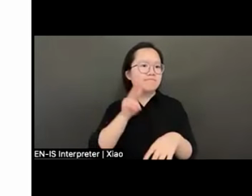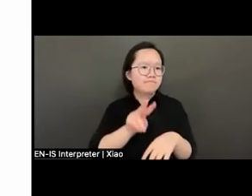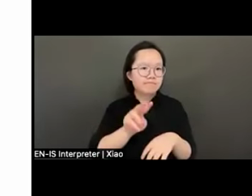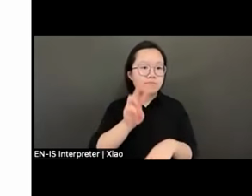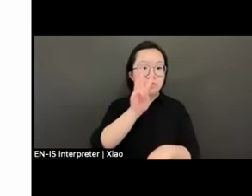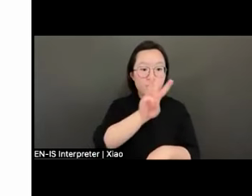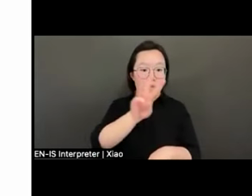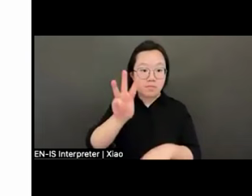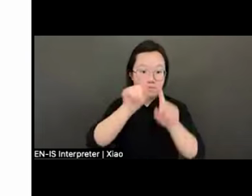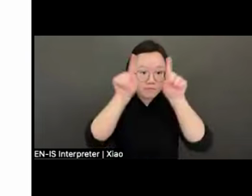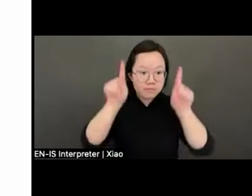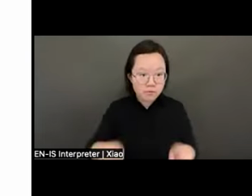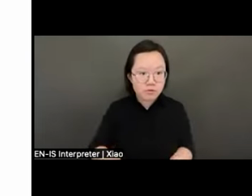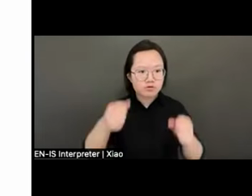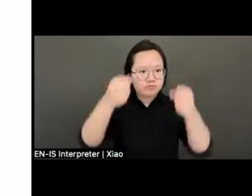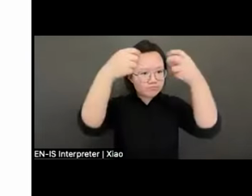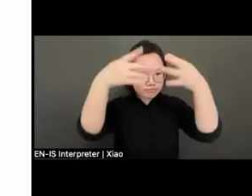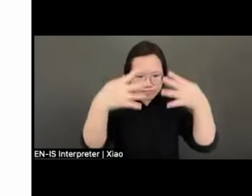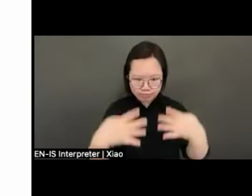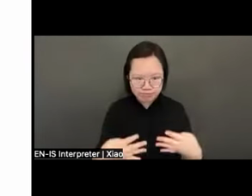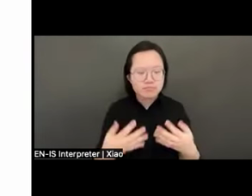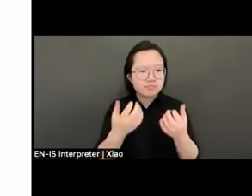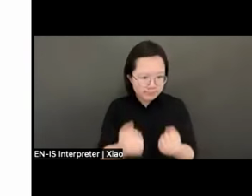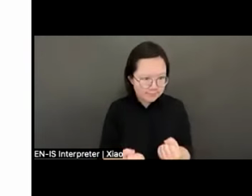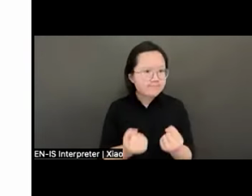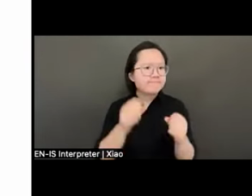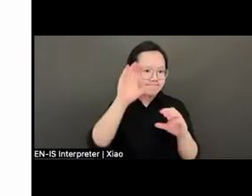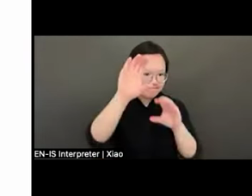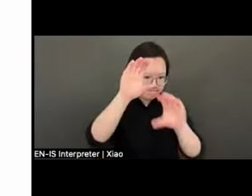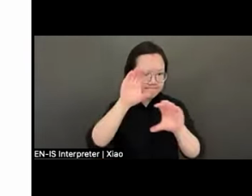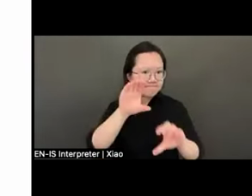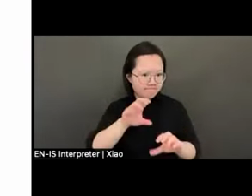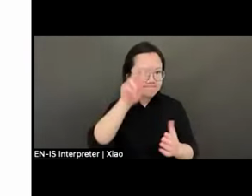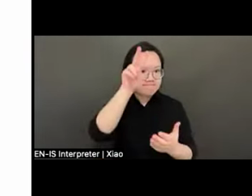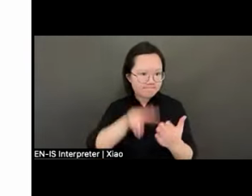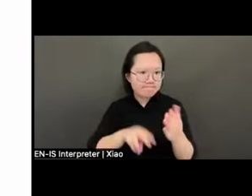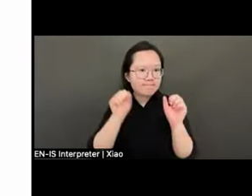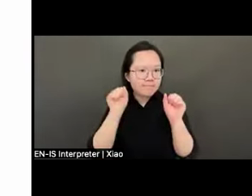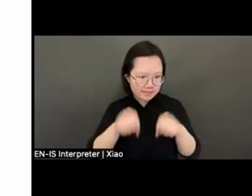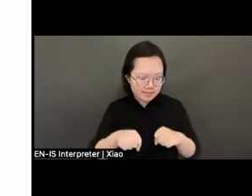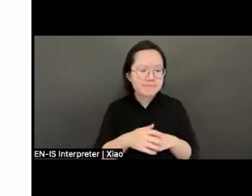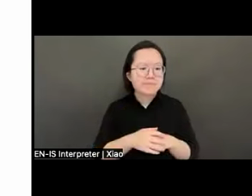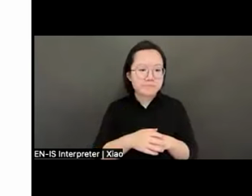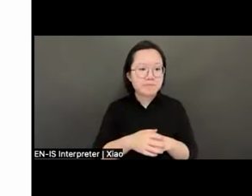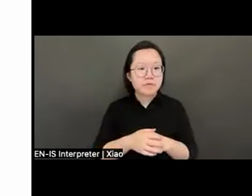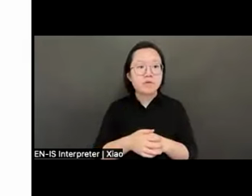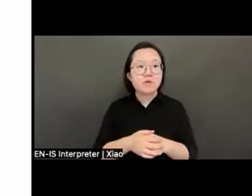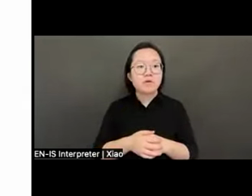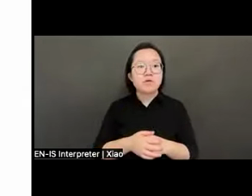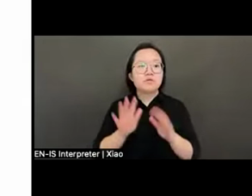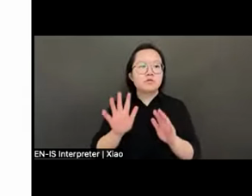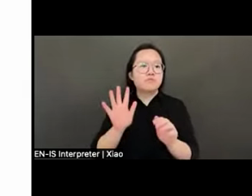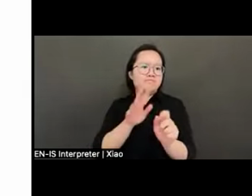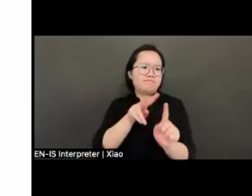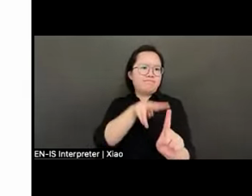FAQ section and a lot of information available on the website in general. So today we will really focus on the narrative